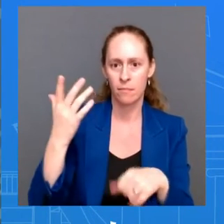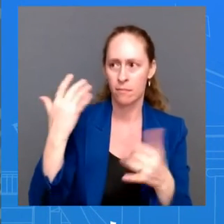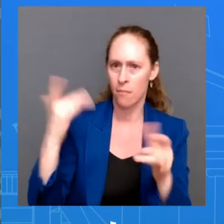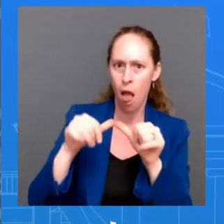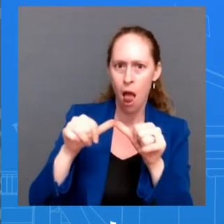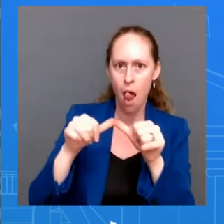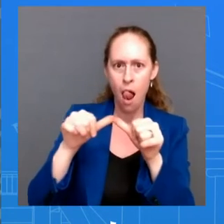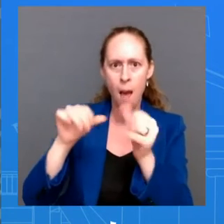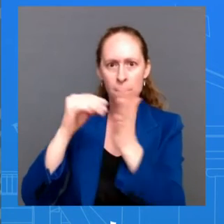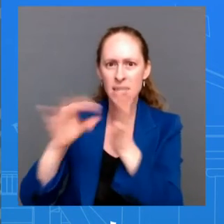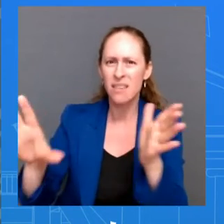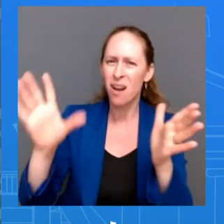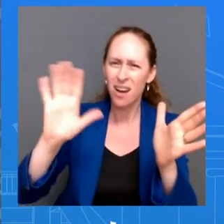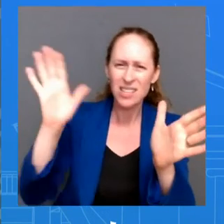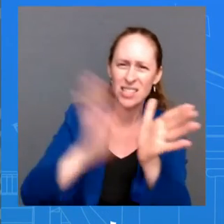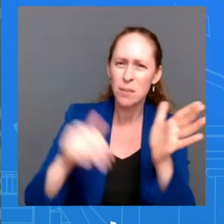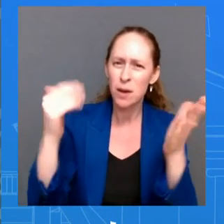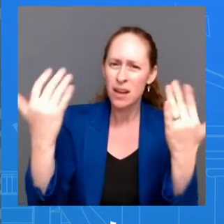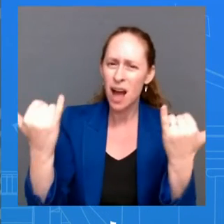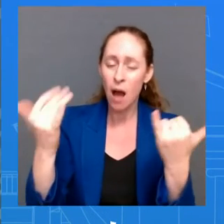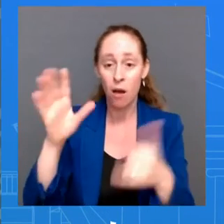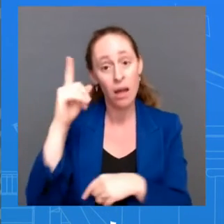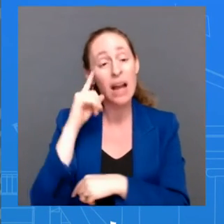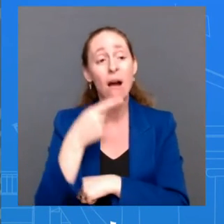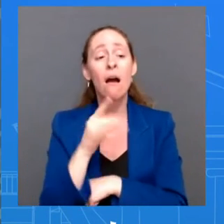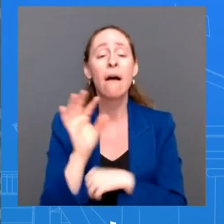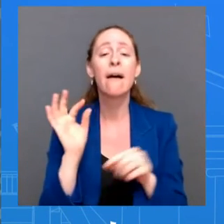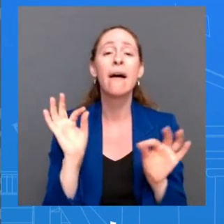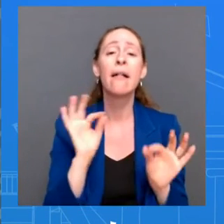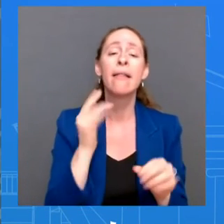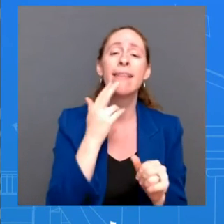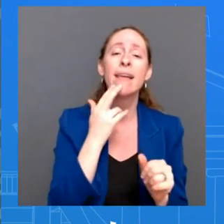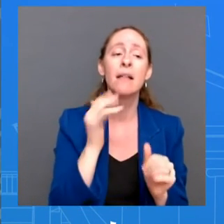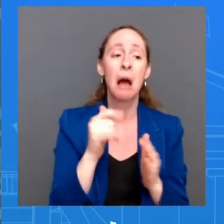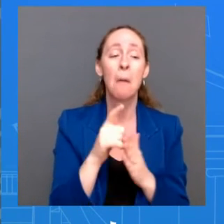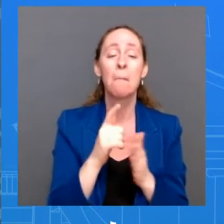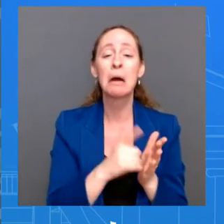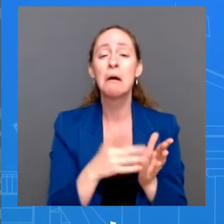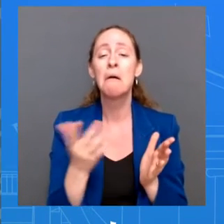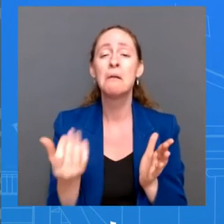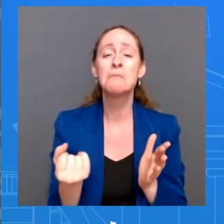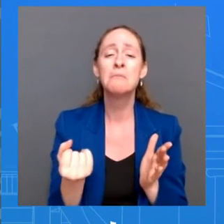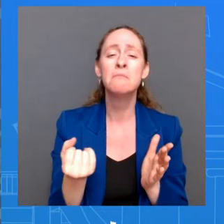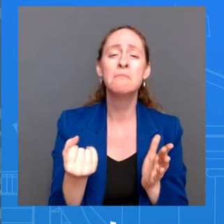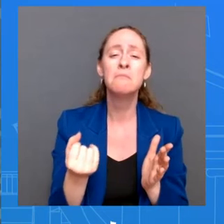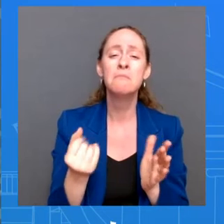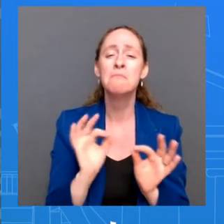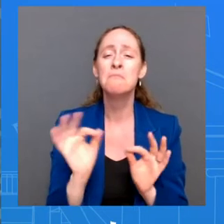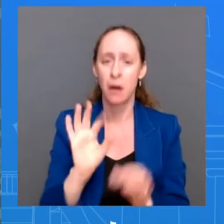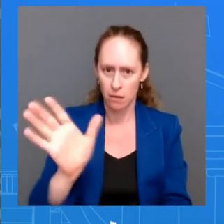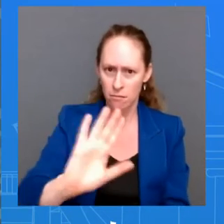really big, important items. If you ask many American families, if you ask them, hey,